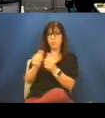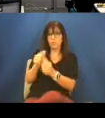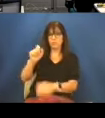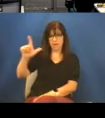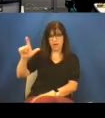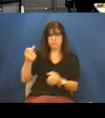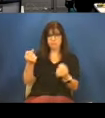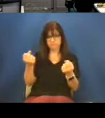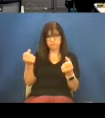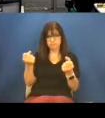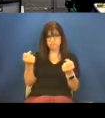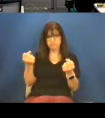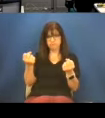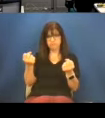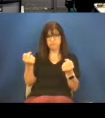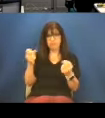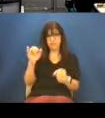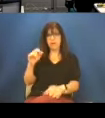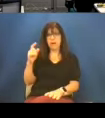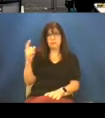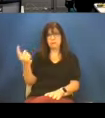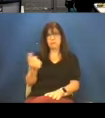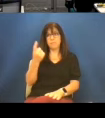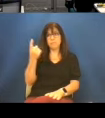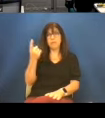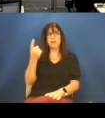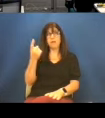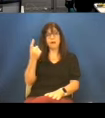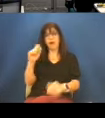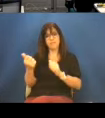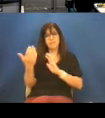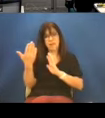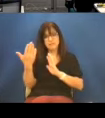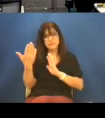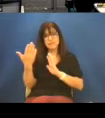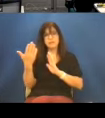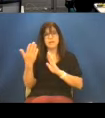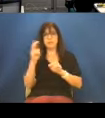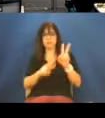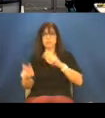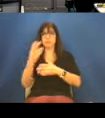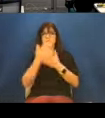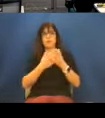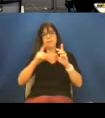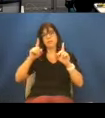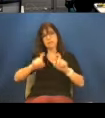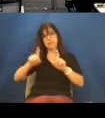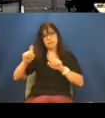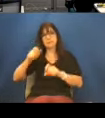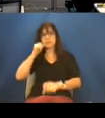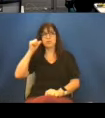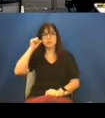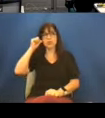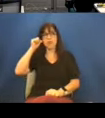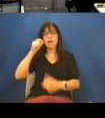ASL, because that is something that I've also run into as I was looking at some of the assessments yesterday,